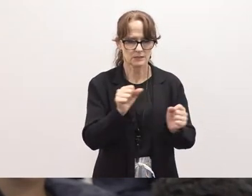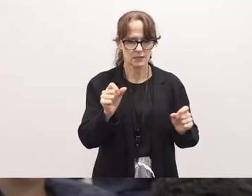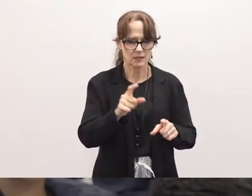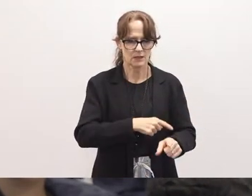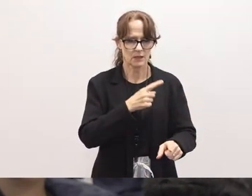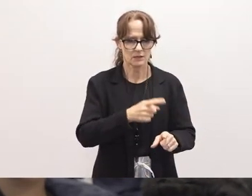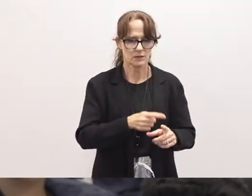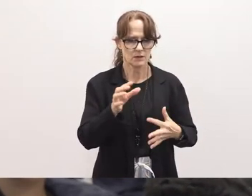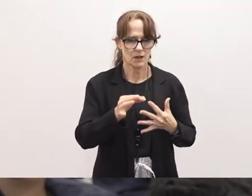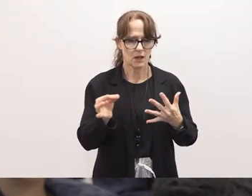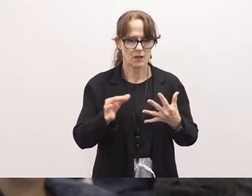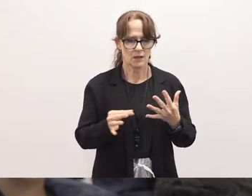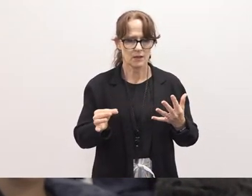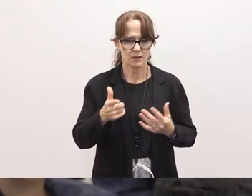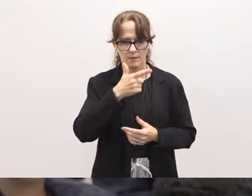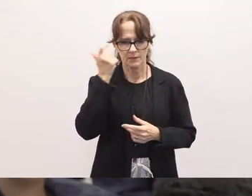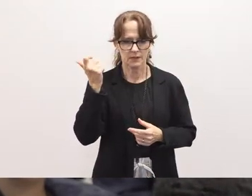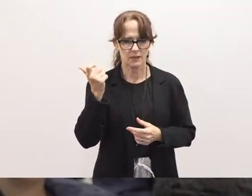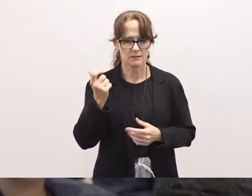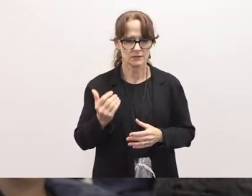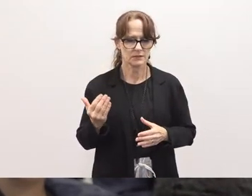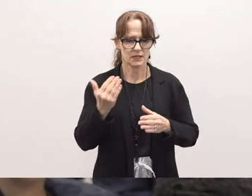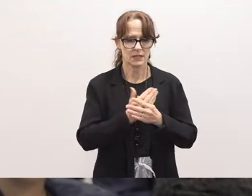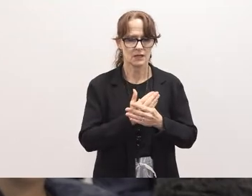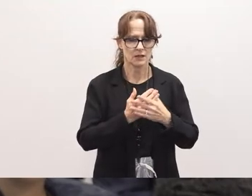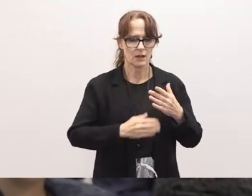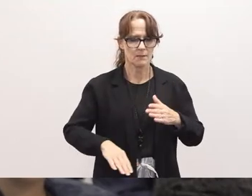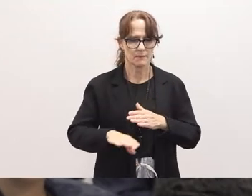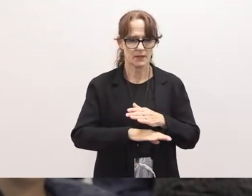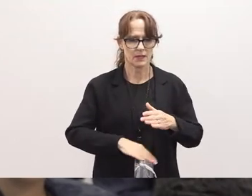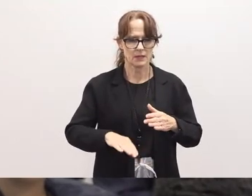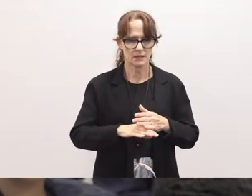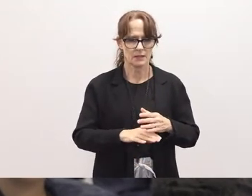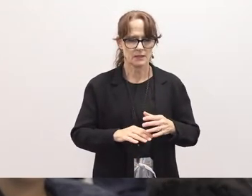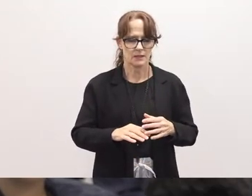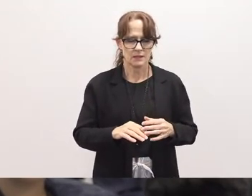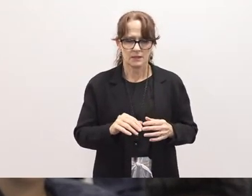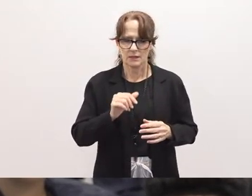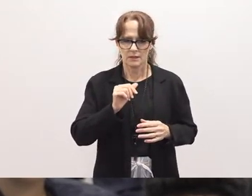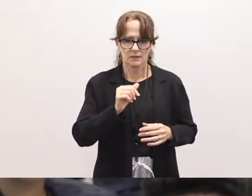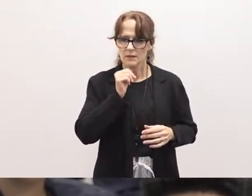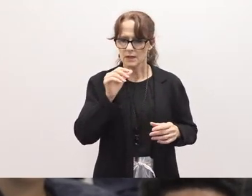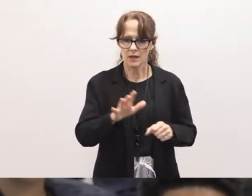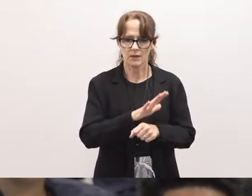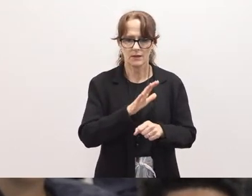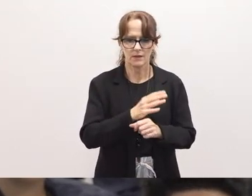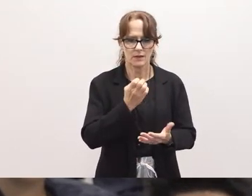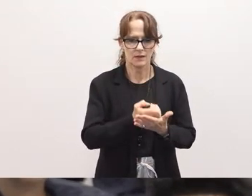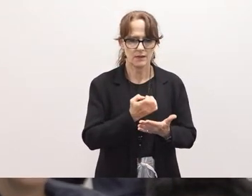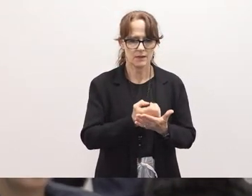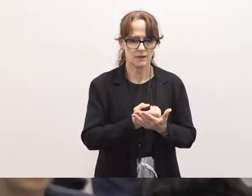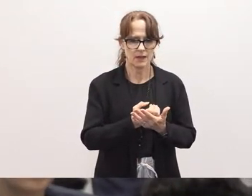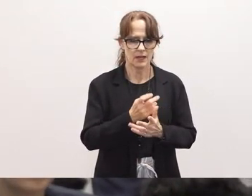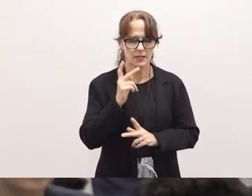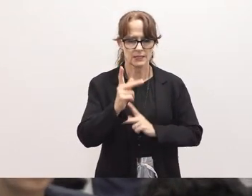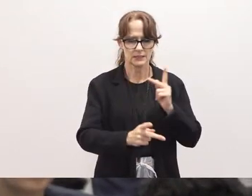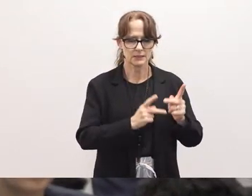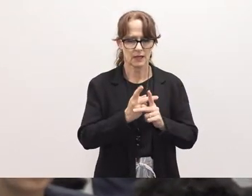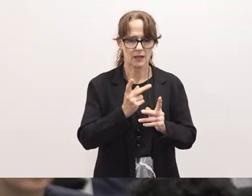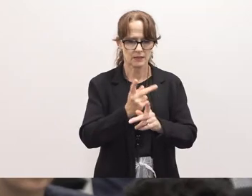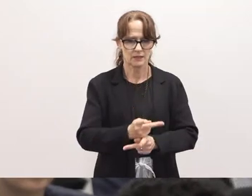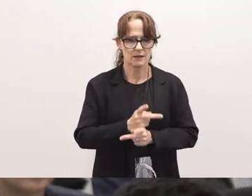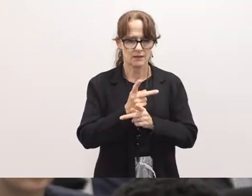long-term option because its interventions are based on poor evidence and its model of care leaves young people